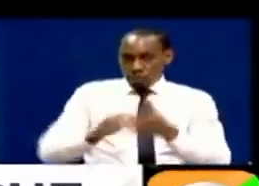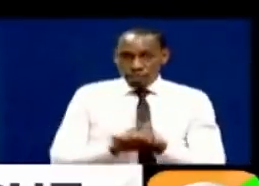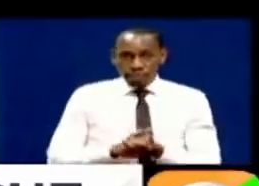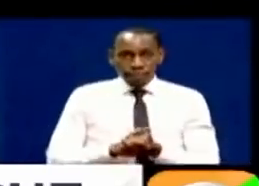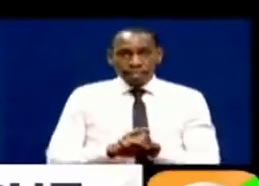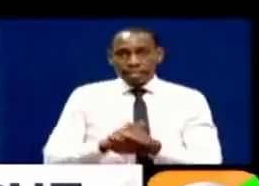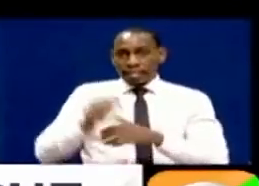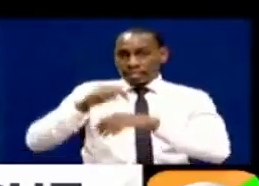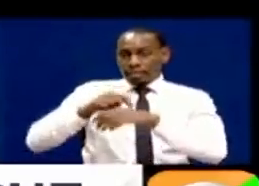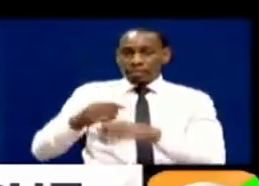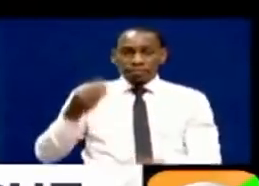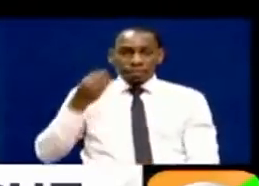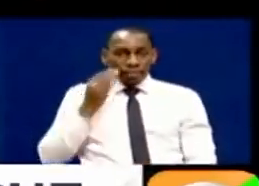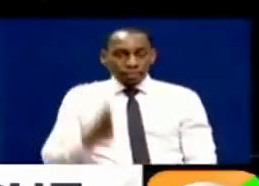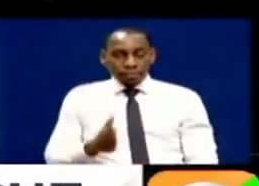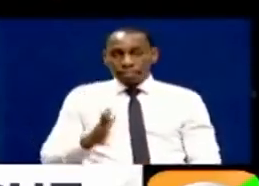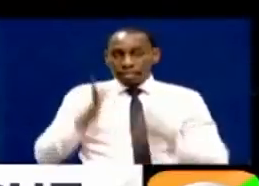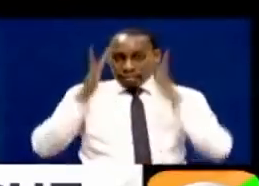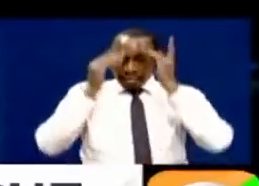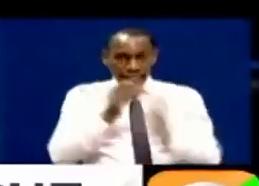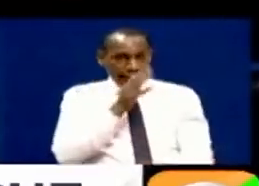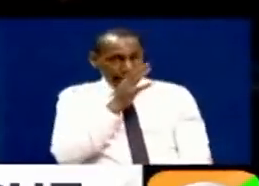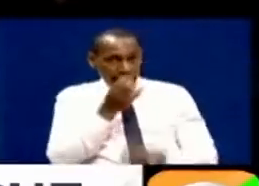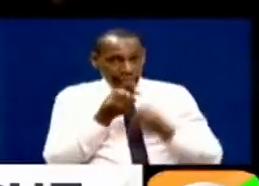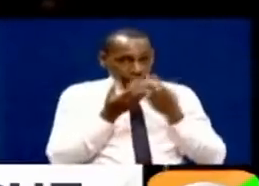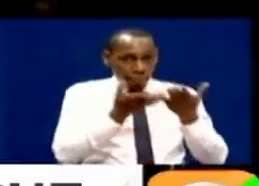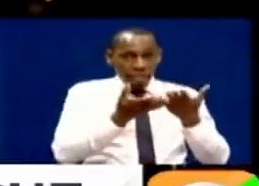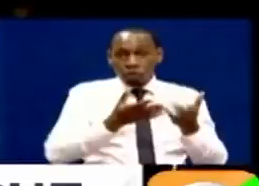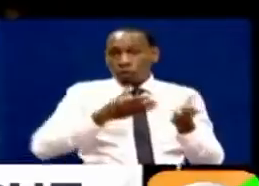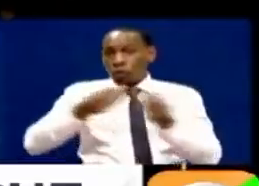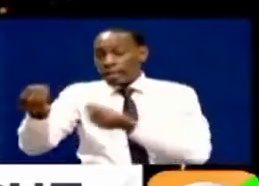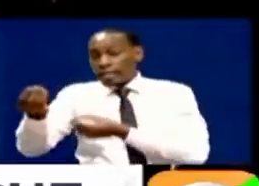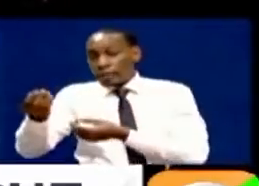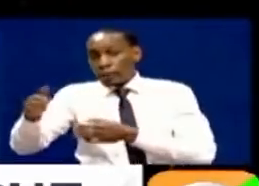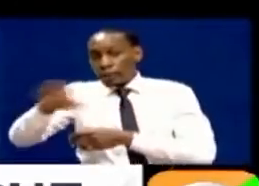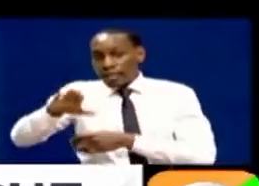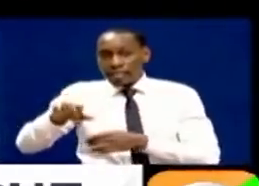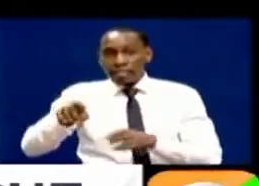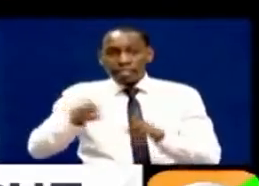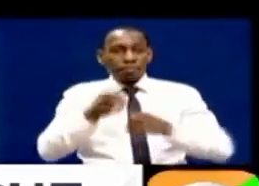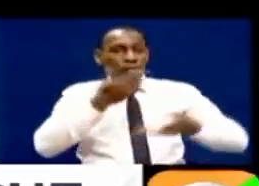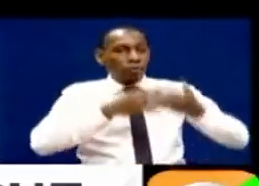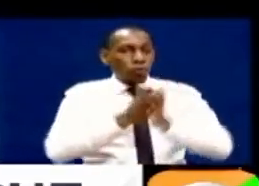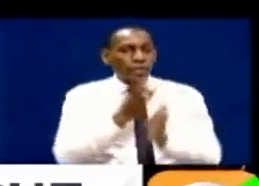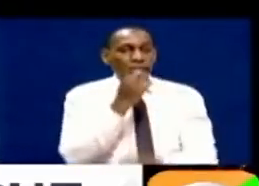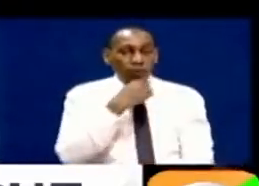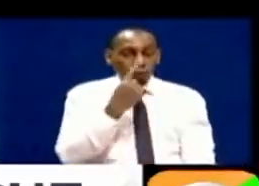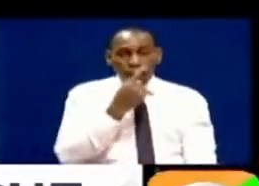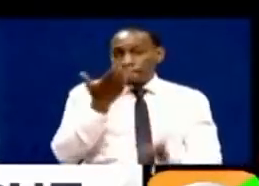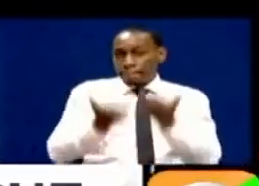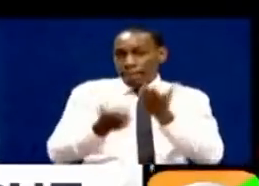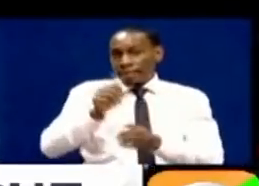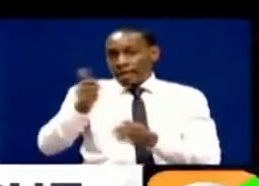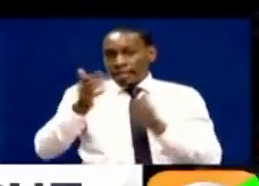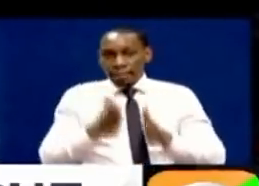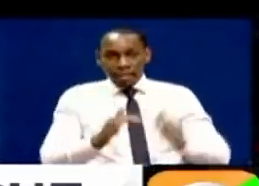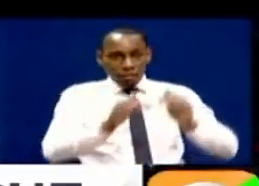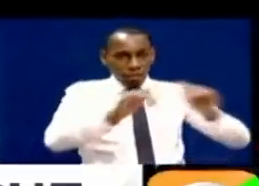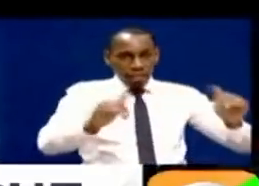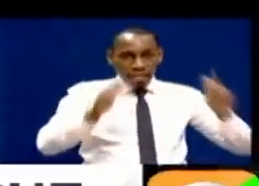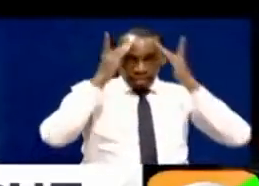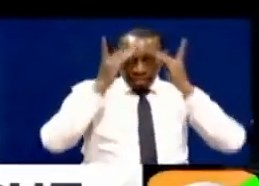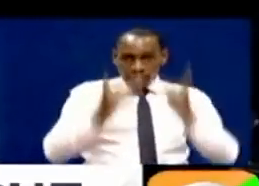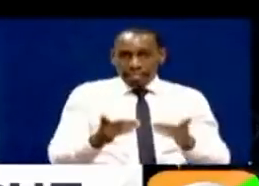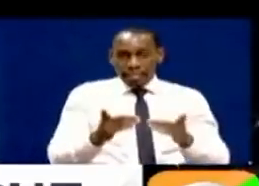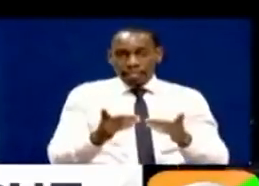comes when a patient either decides to lie about where they've been or who they've been with, or if someone in quarantine decides